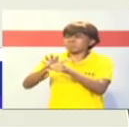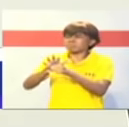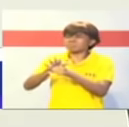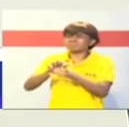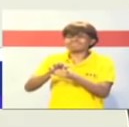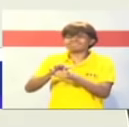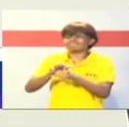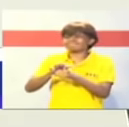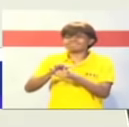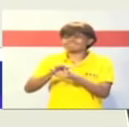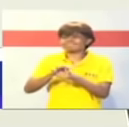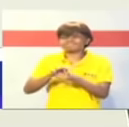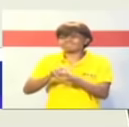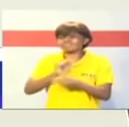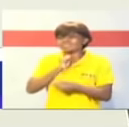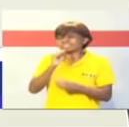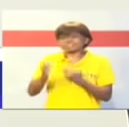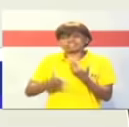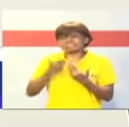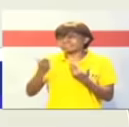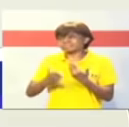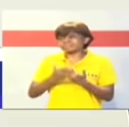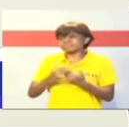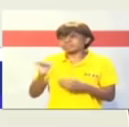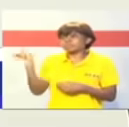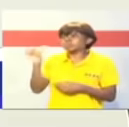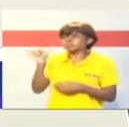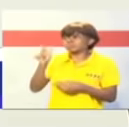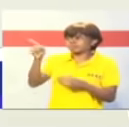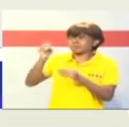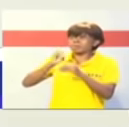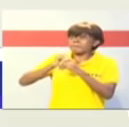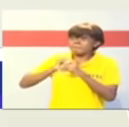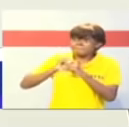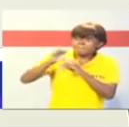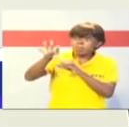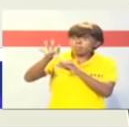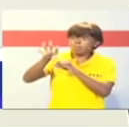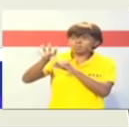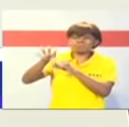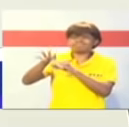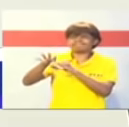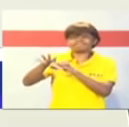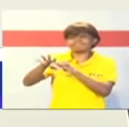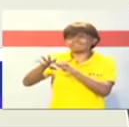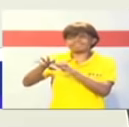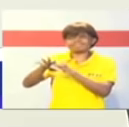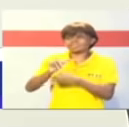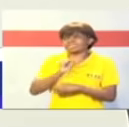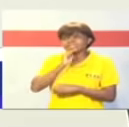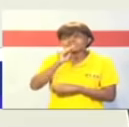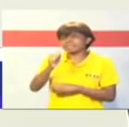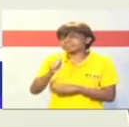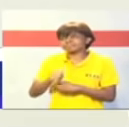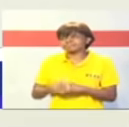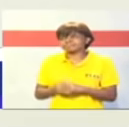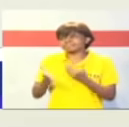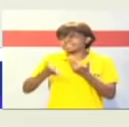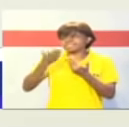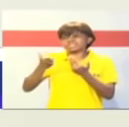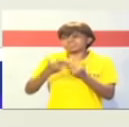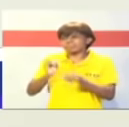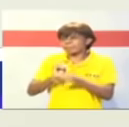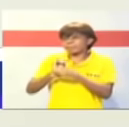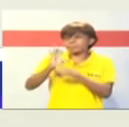to transmit, less likely to get sick if infected, and of course much less likely to